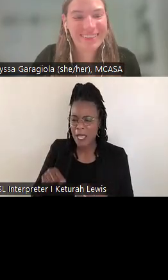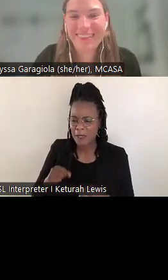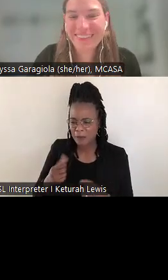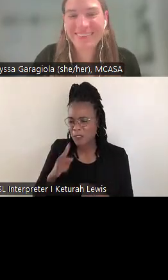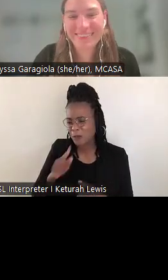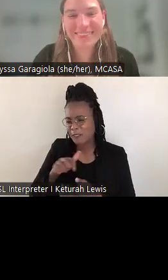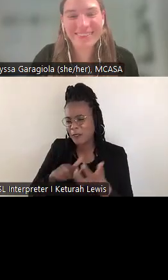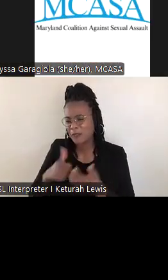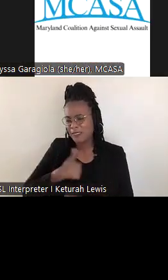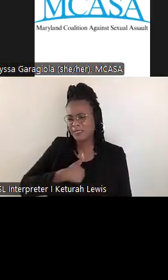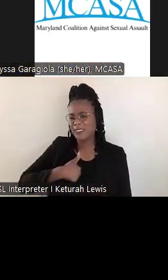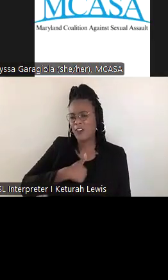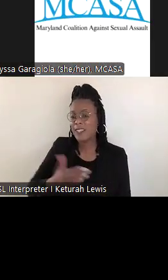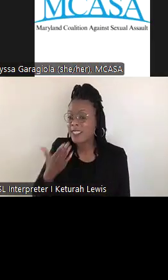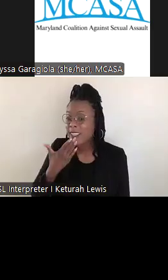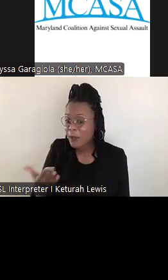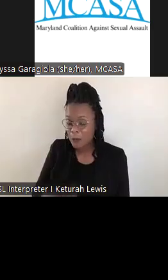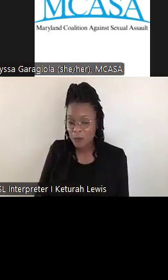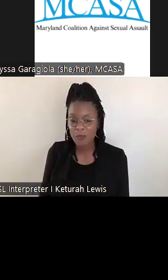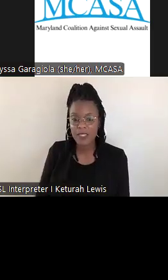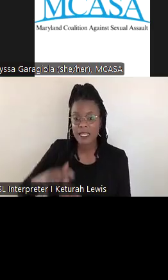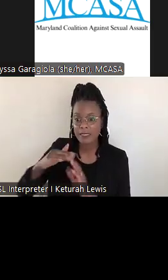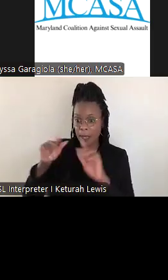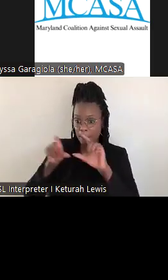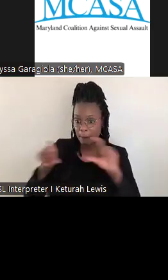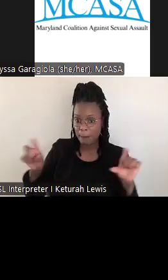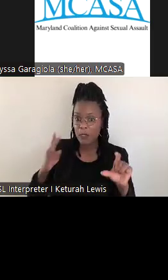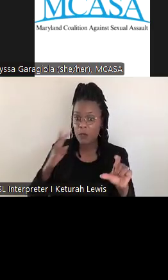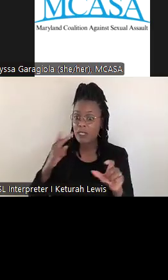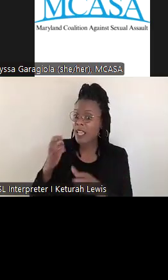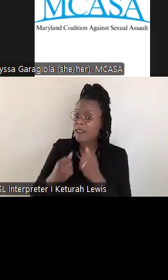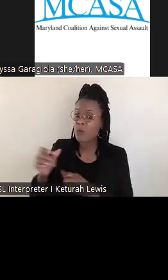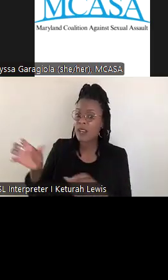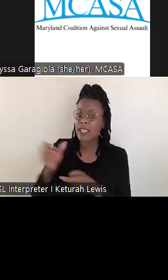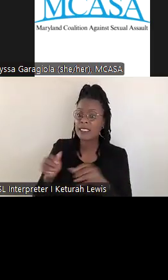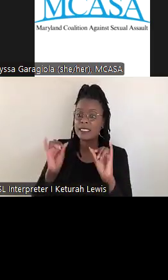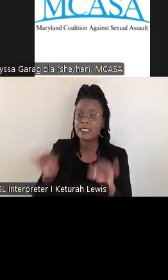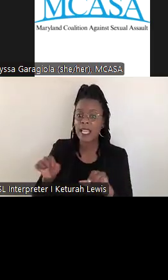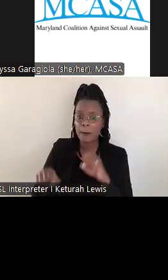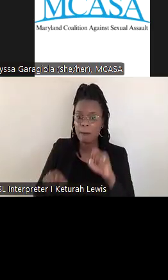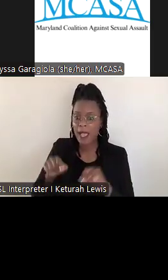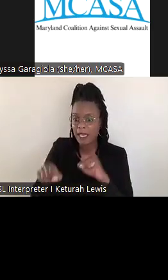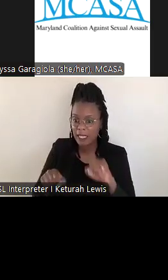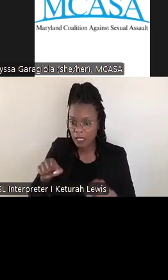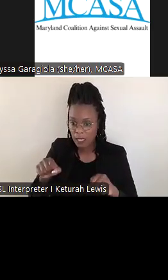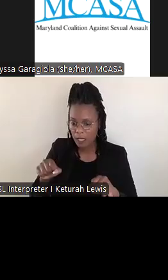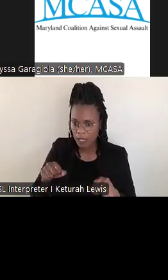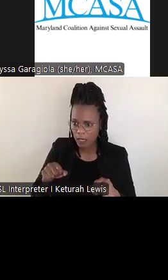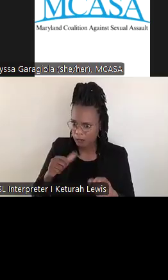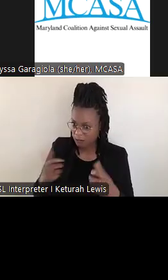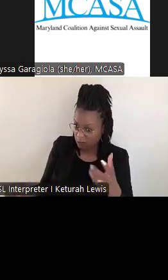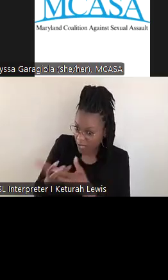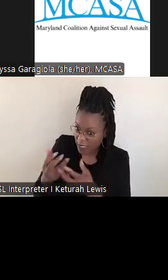Thanks, Alyssa. So on that top line, like you can see, everyone gets the same bike, and that's not serving everyone.